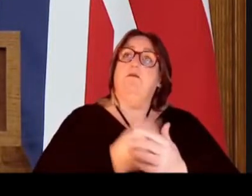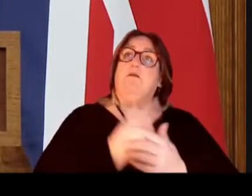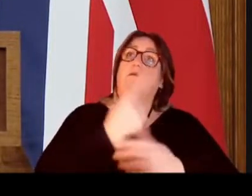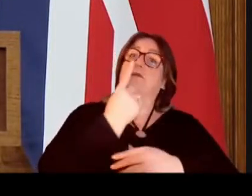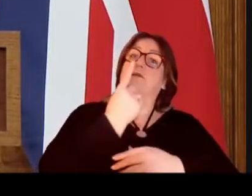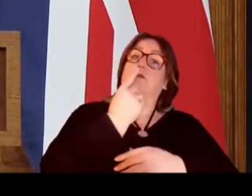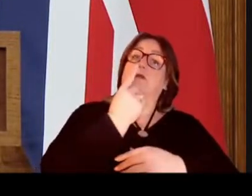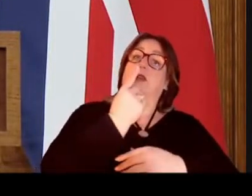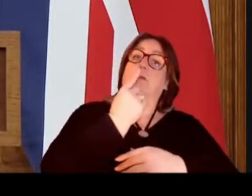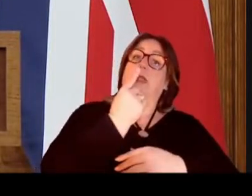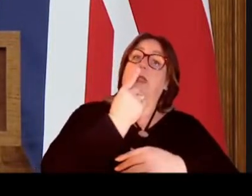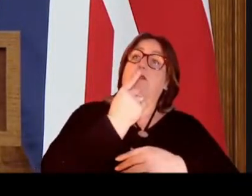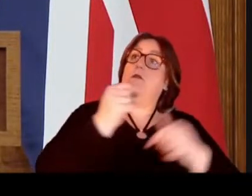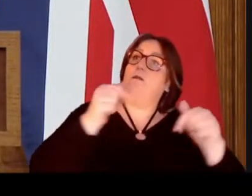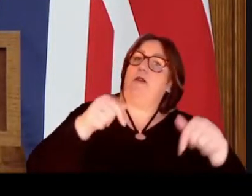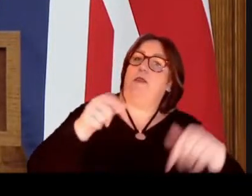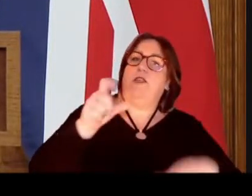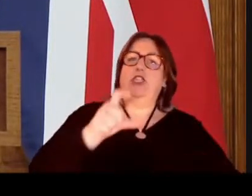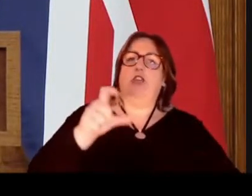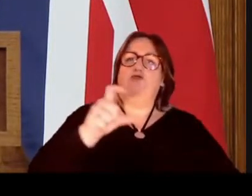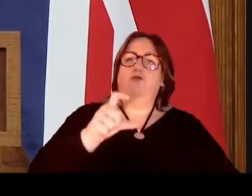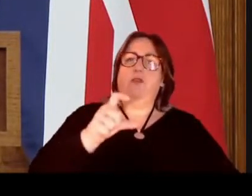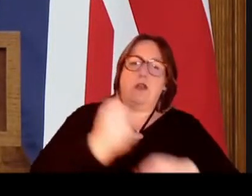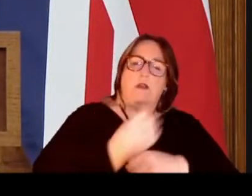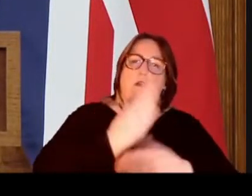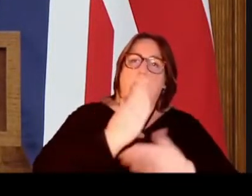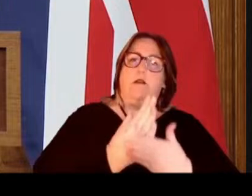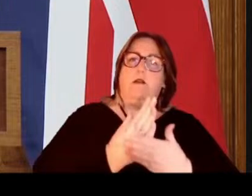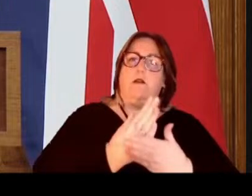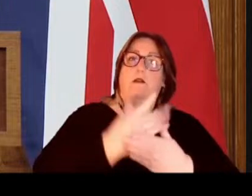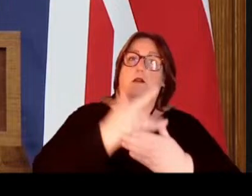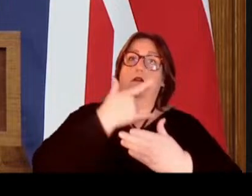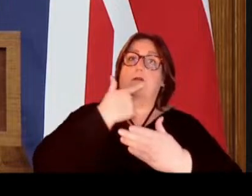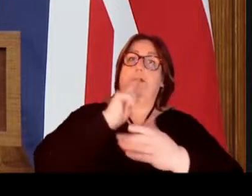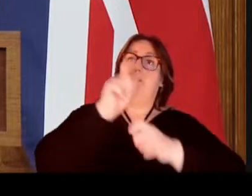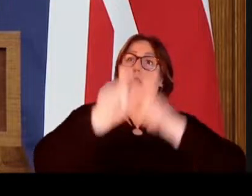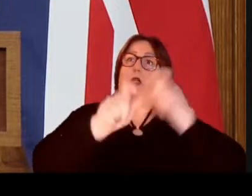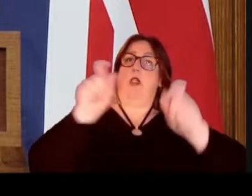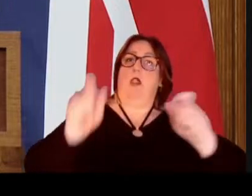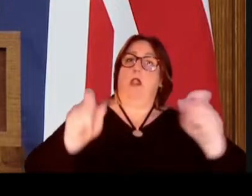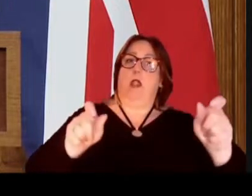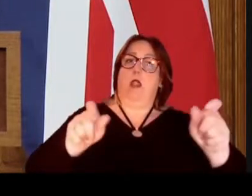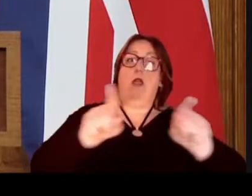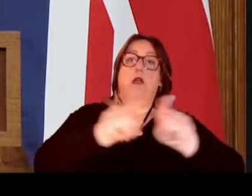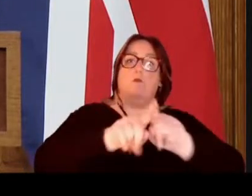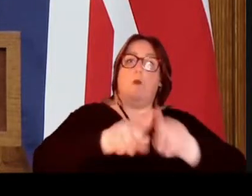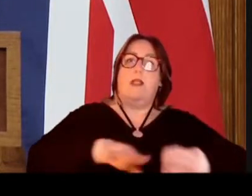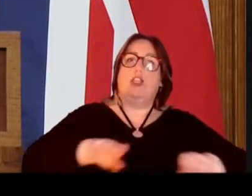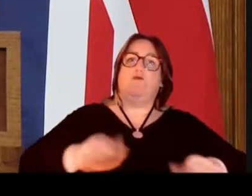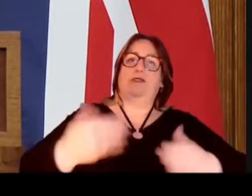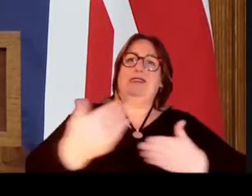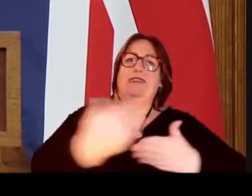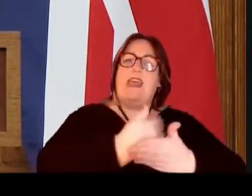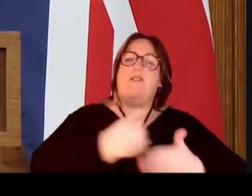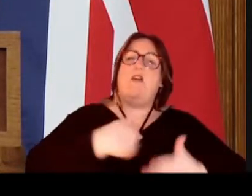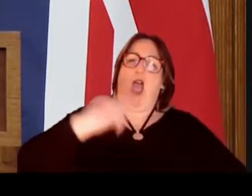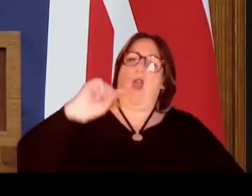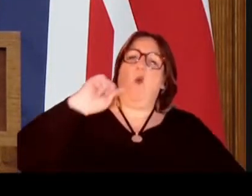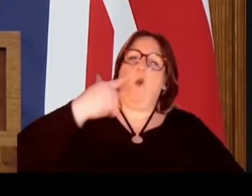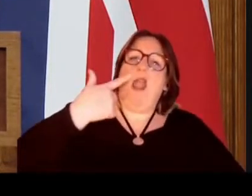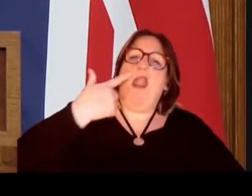its citizens and its children safe, I will find them and I will root them out.